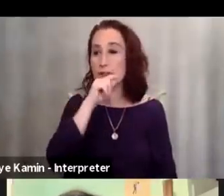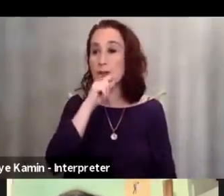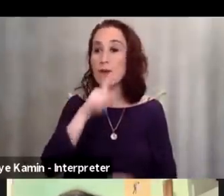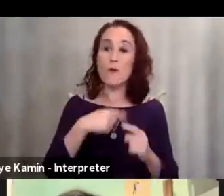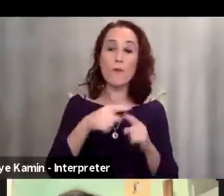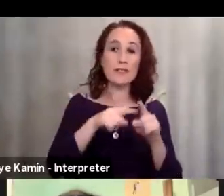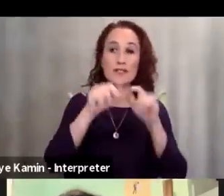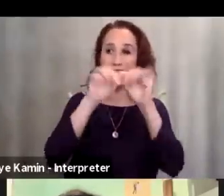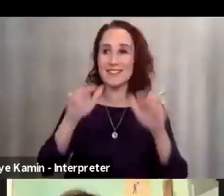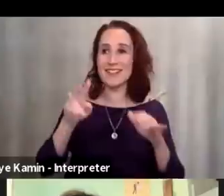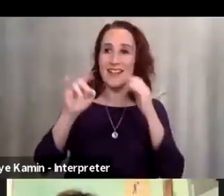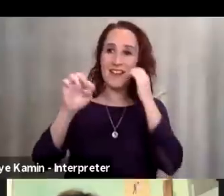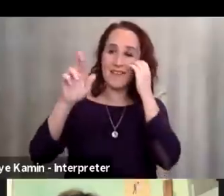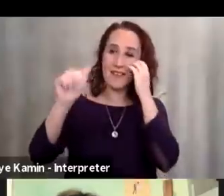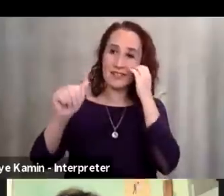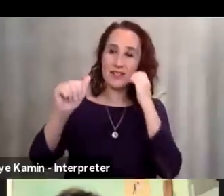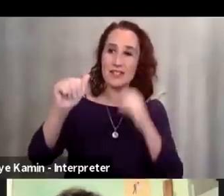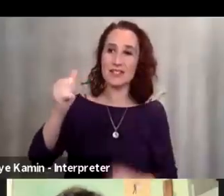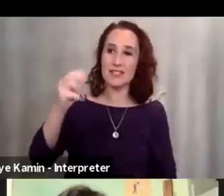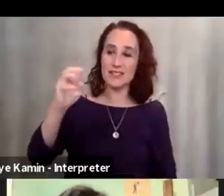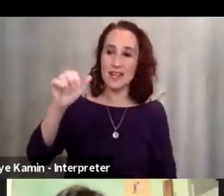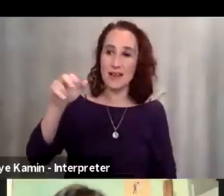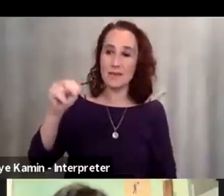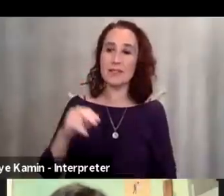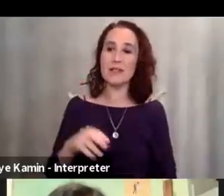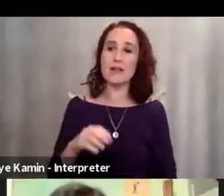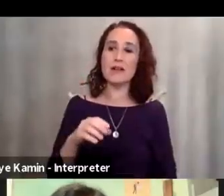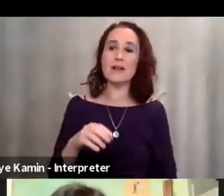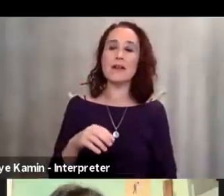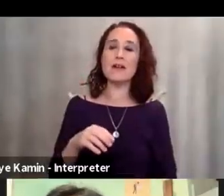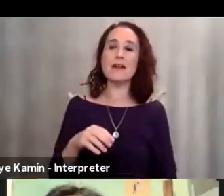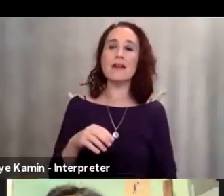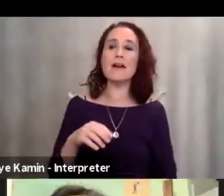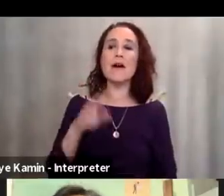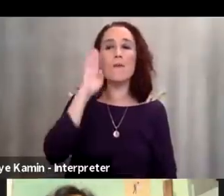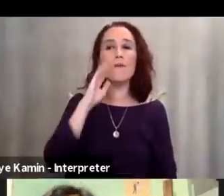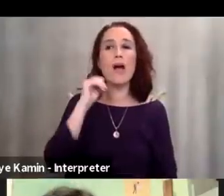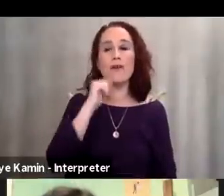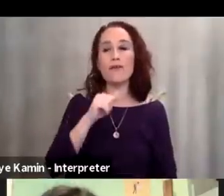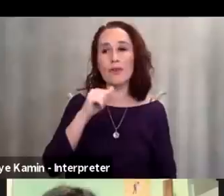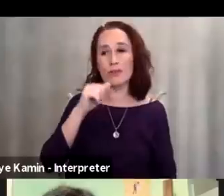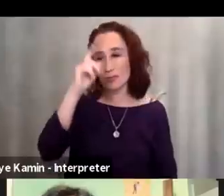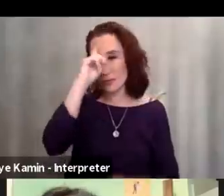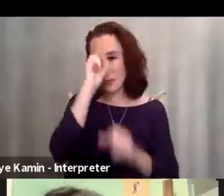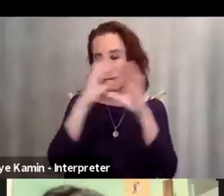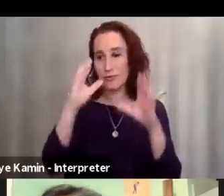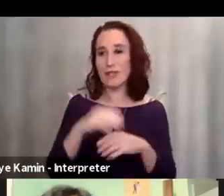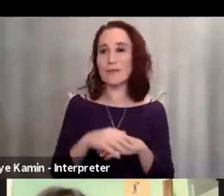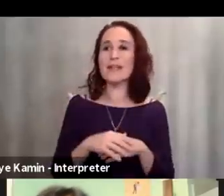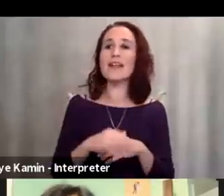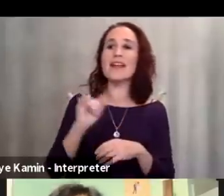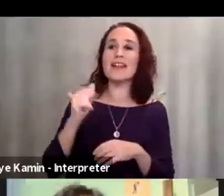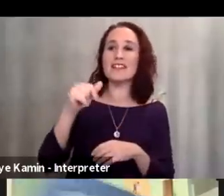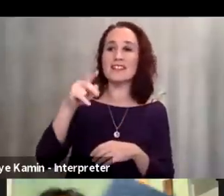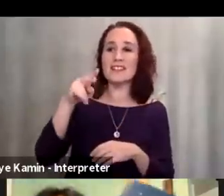Are Scattered by Victoria Jameson and Omar Muhammad, Brown Girl Dreaming by Jacqueline Woodson. And I promise this is really,